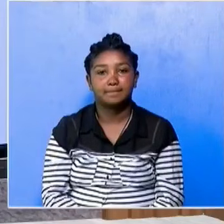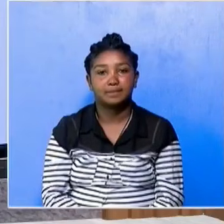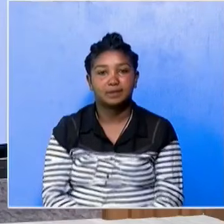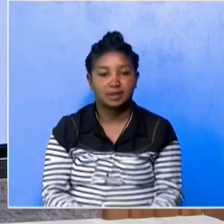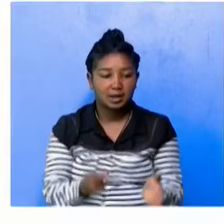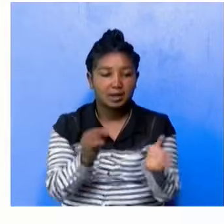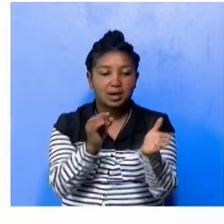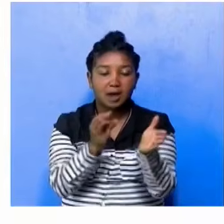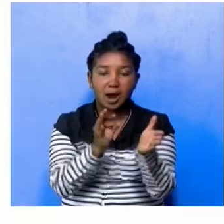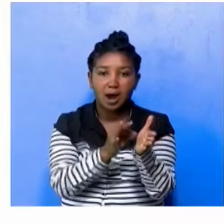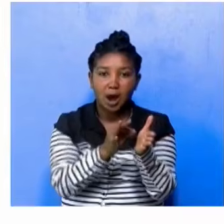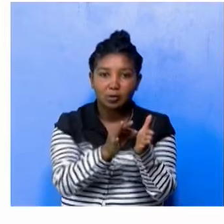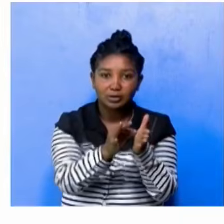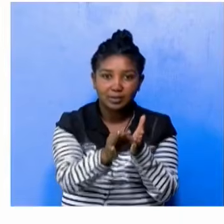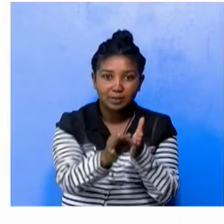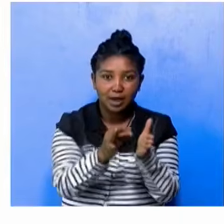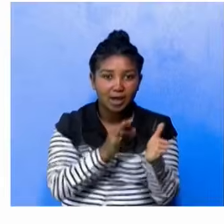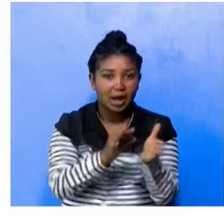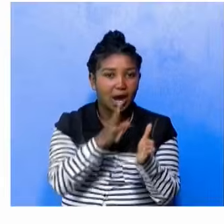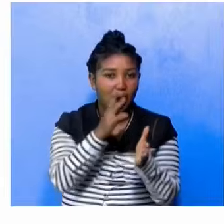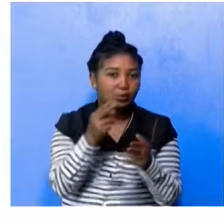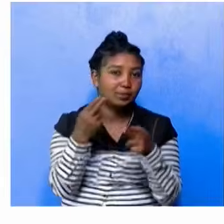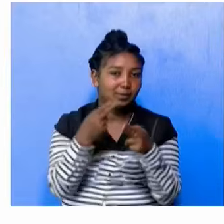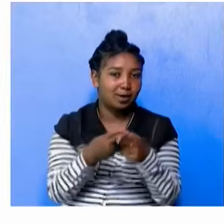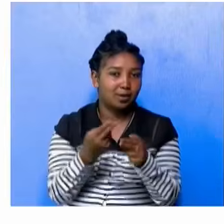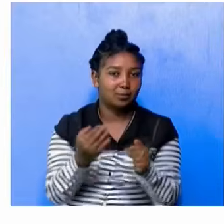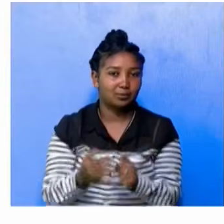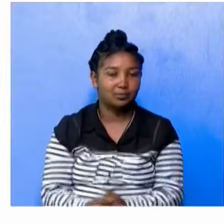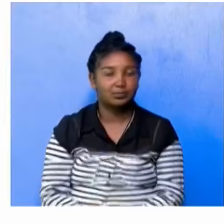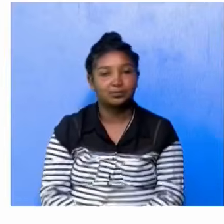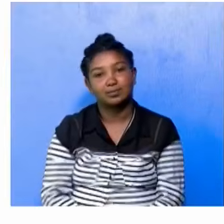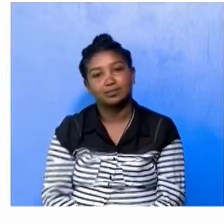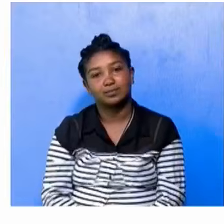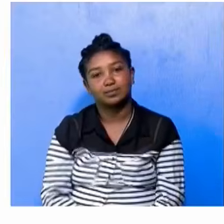countable and uncountable now.